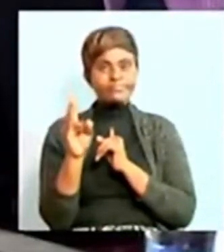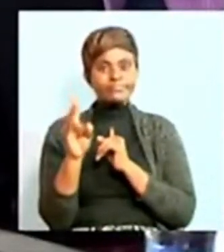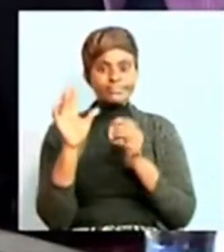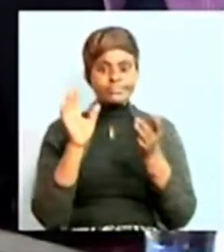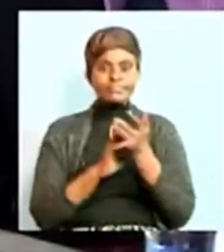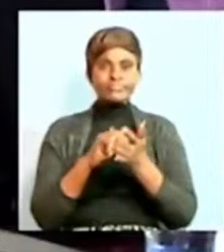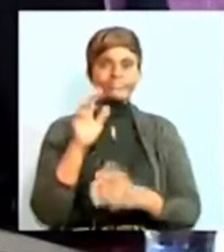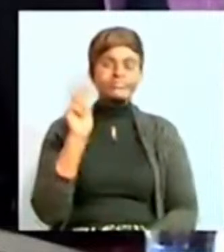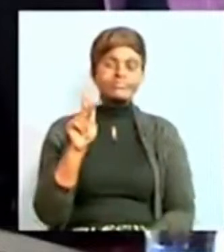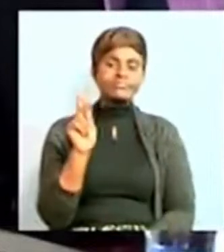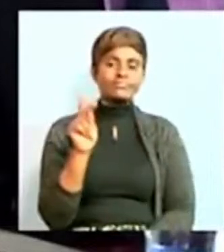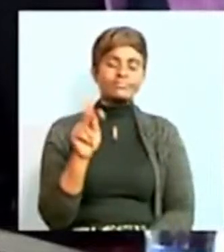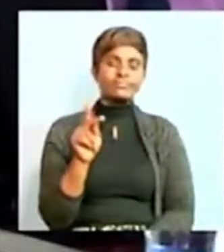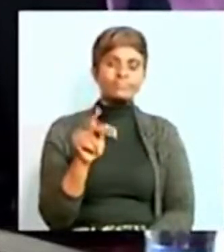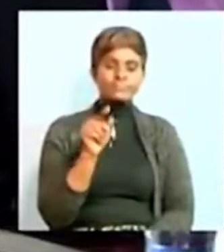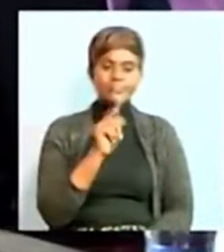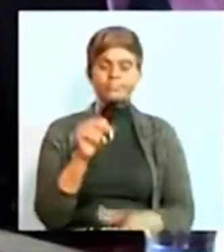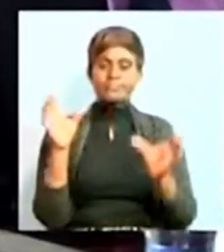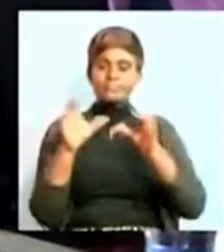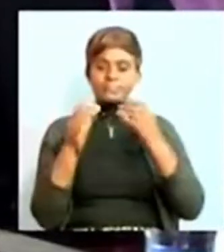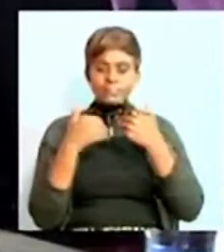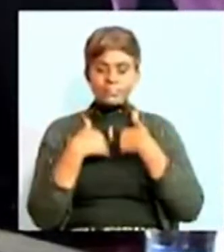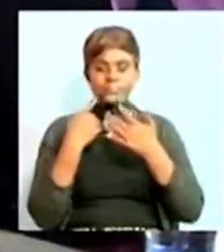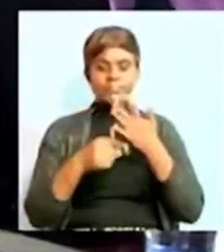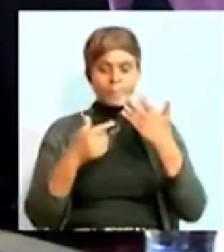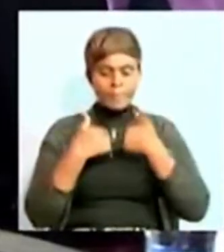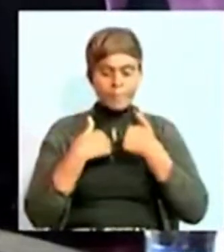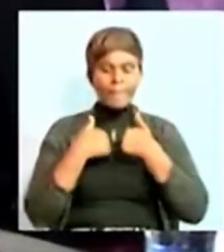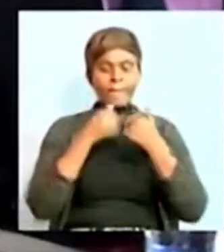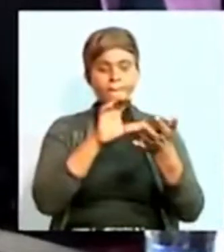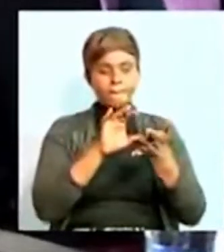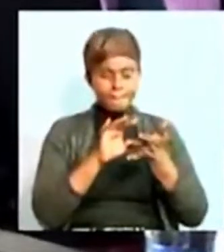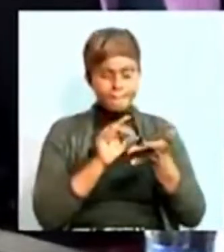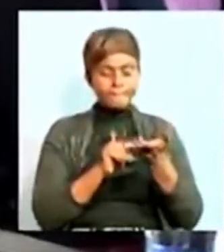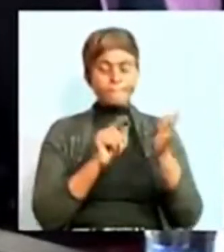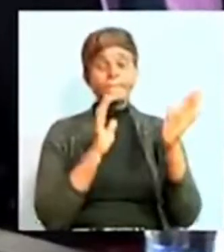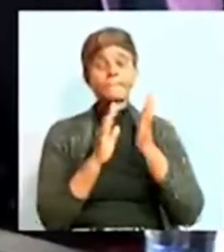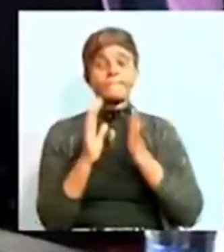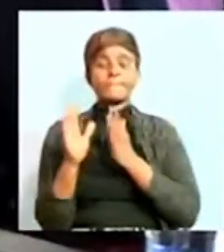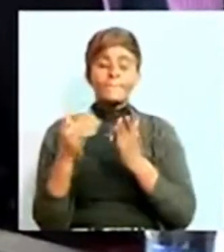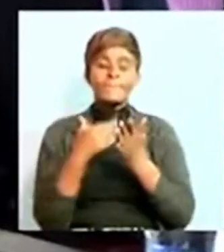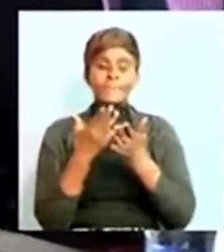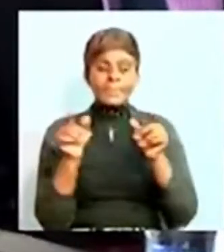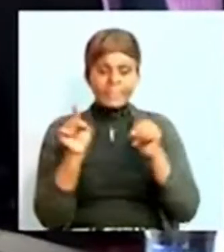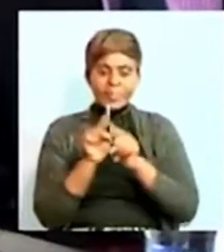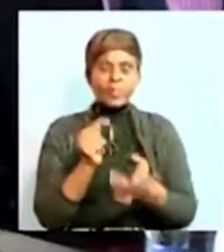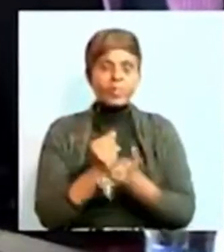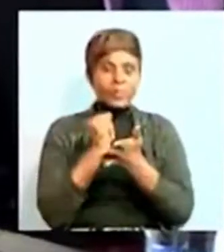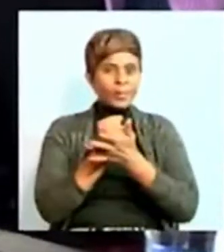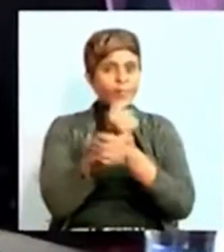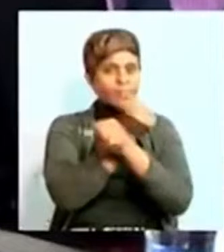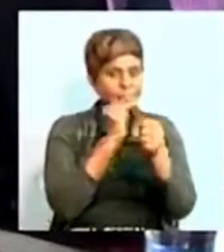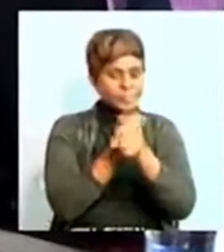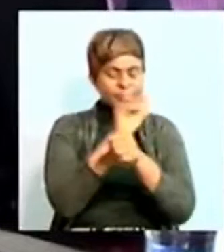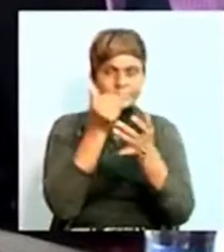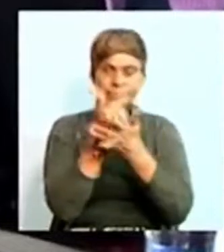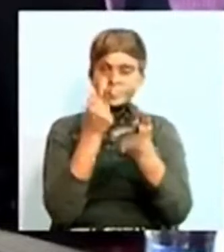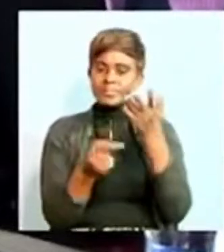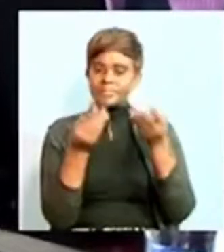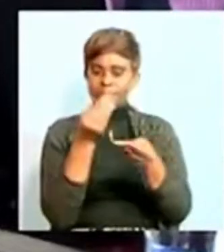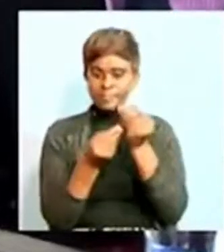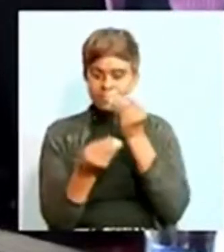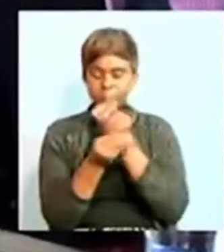9,577,000 kwacha. The Council has come up with a debt liquidation plan to offset the statutory